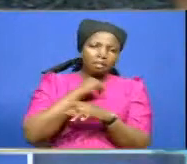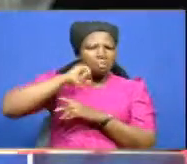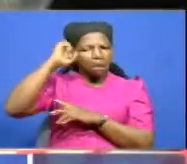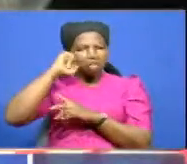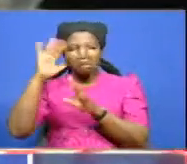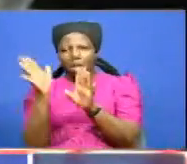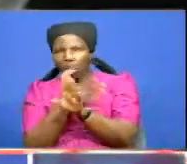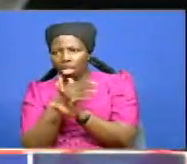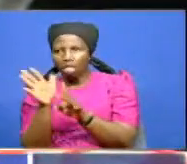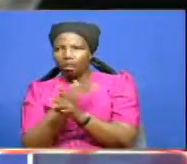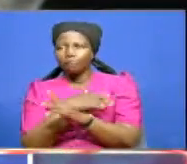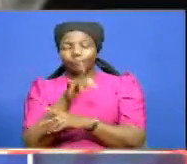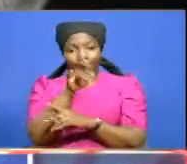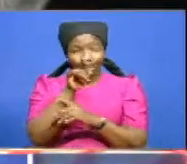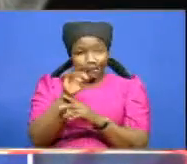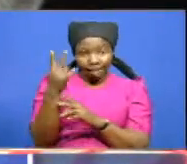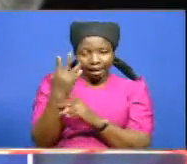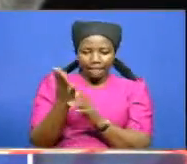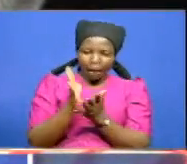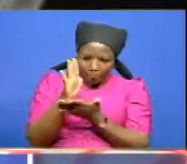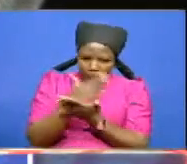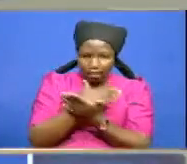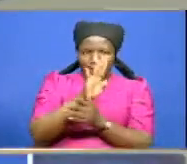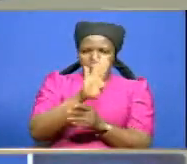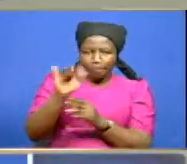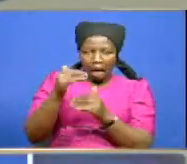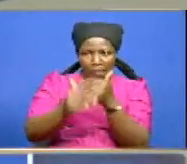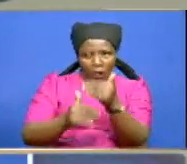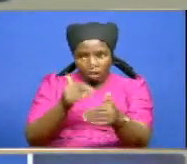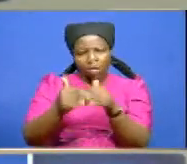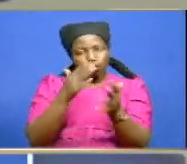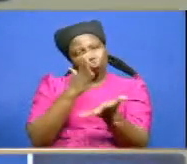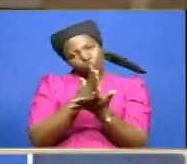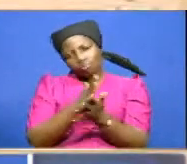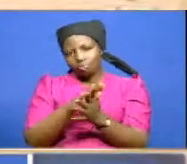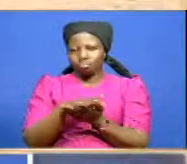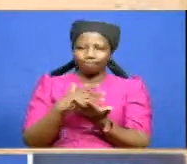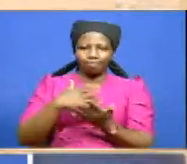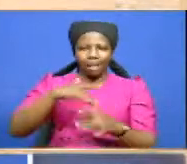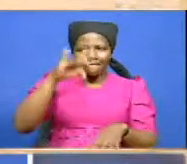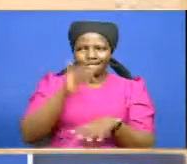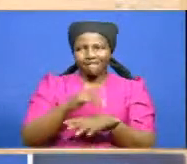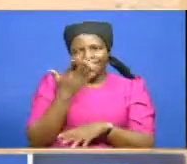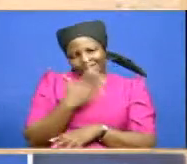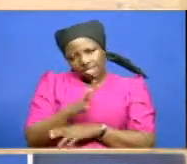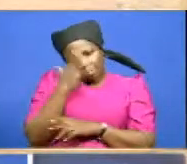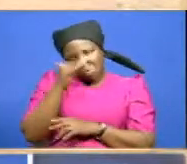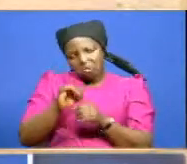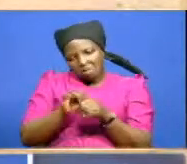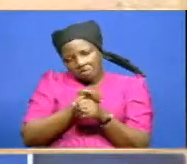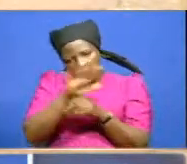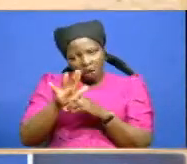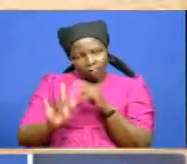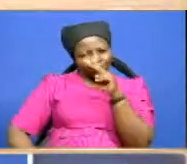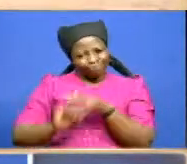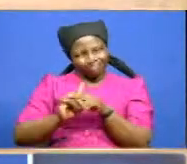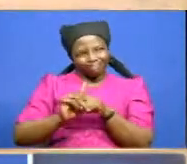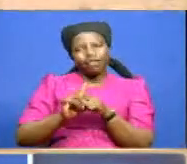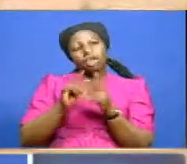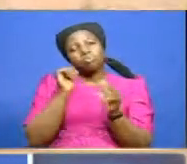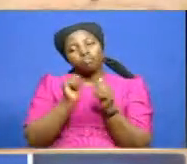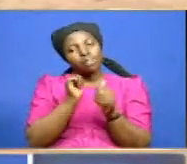manipulation. This second phase of the BBI process was, however, slowed down by the outbreak of the COVID-19 pandemic,